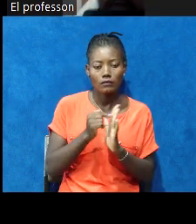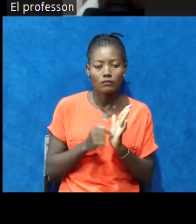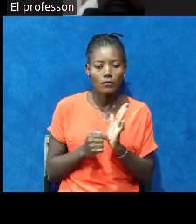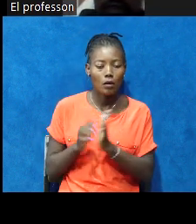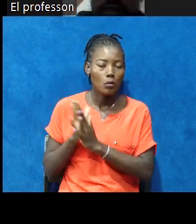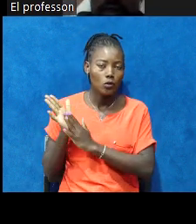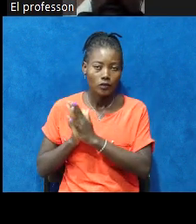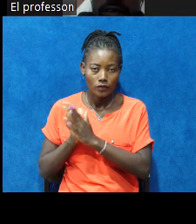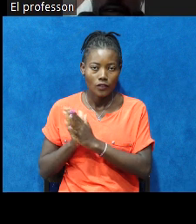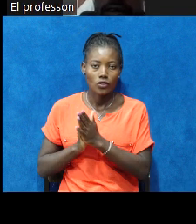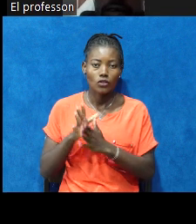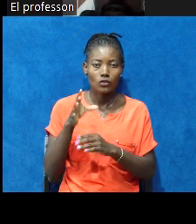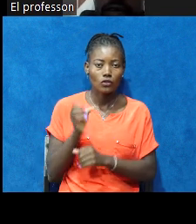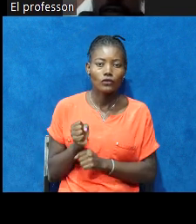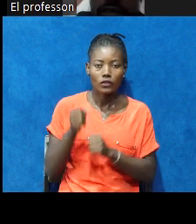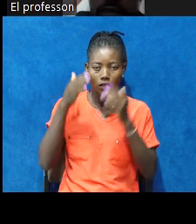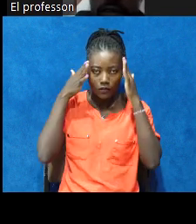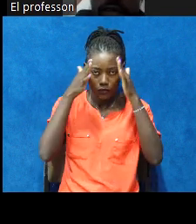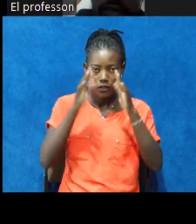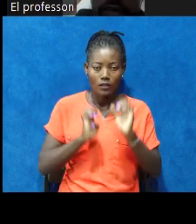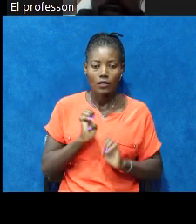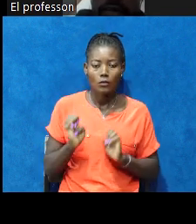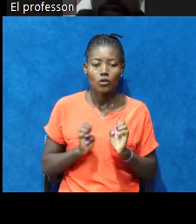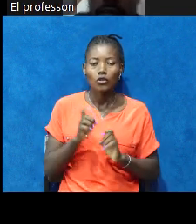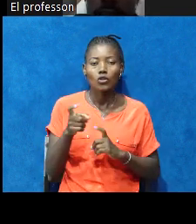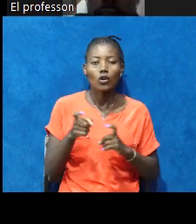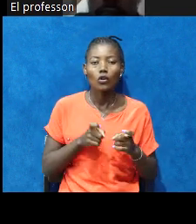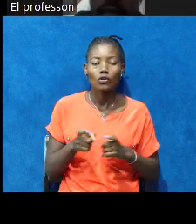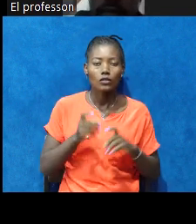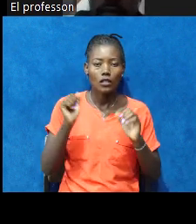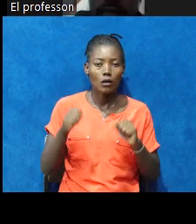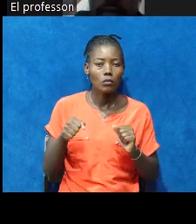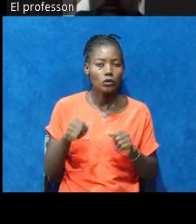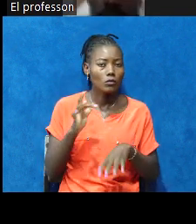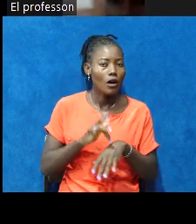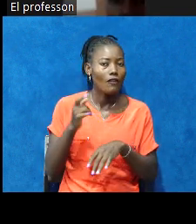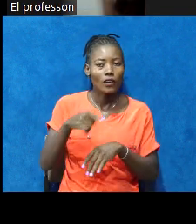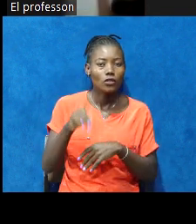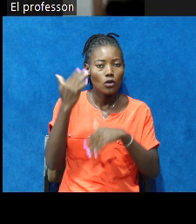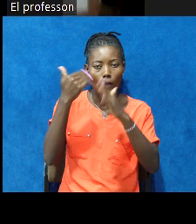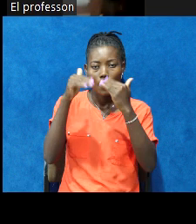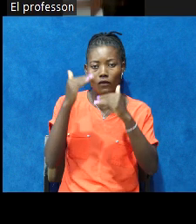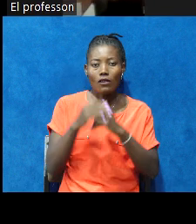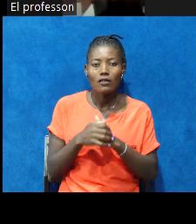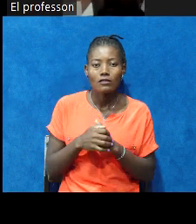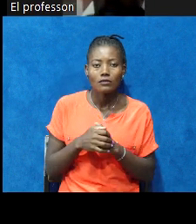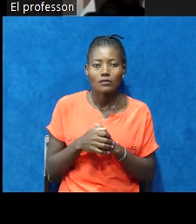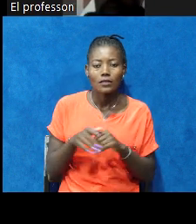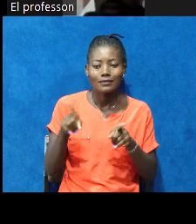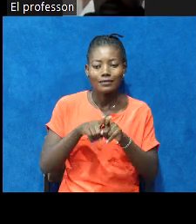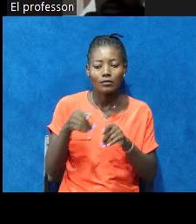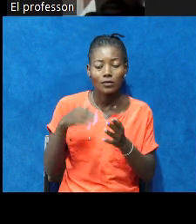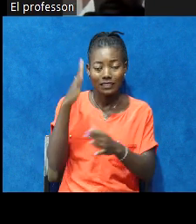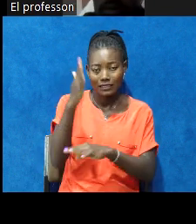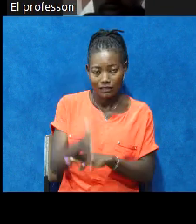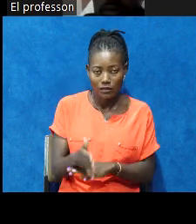as motivation, confidence, focus, and emotional control can significantly affect your performance. And this is